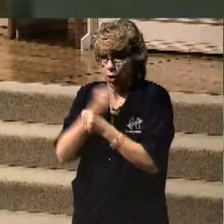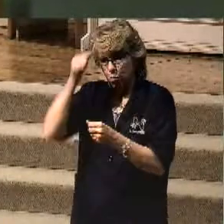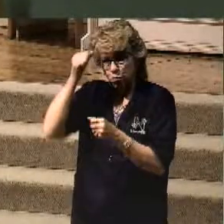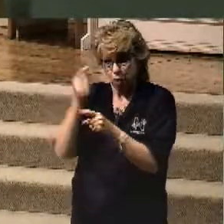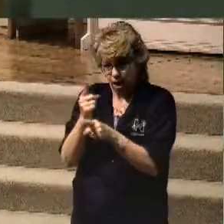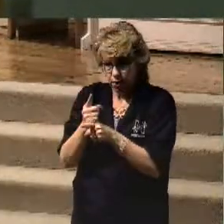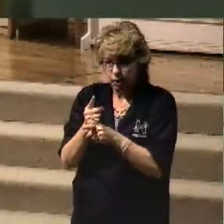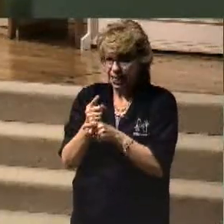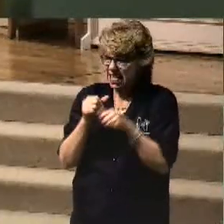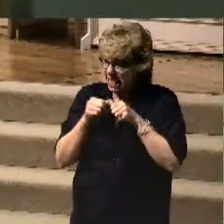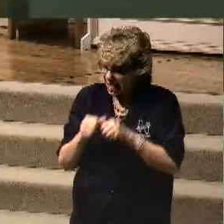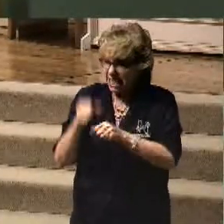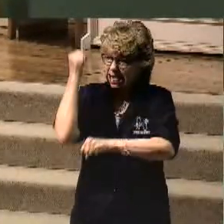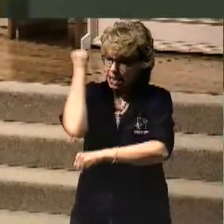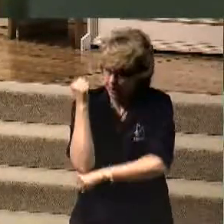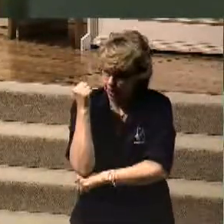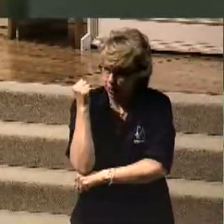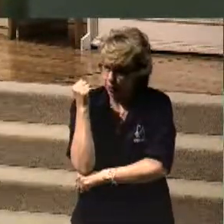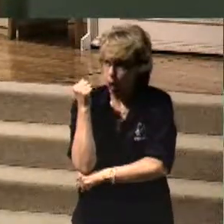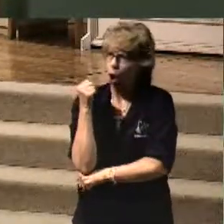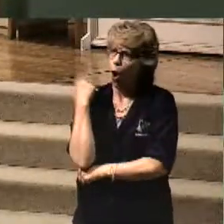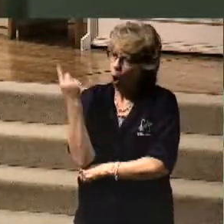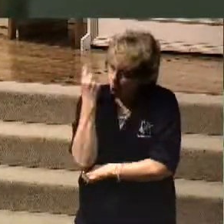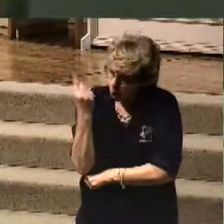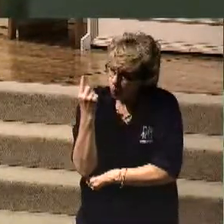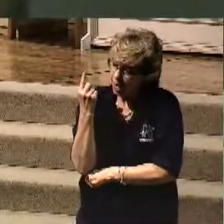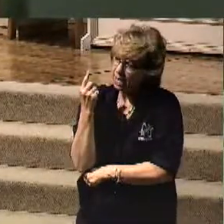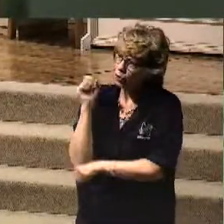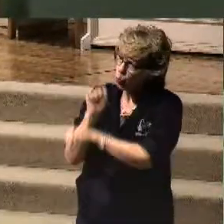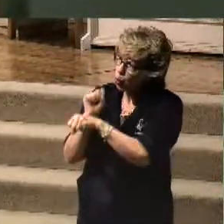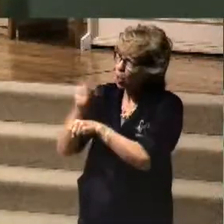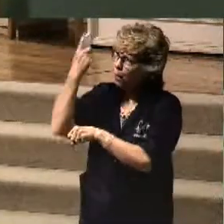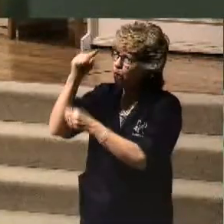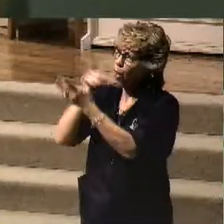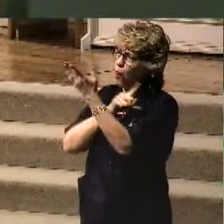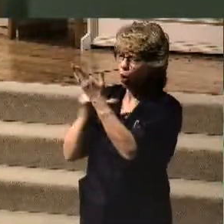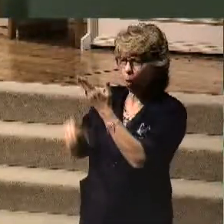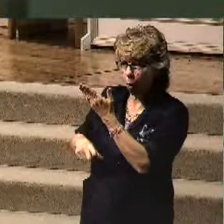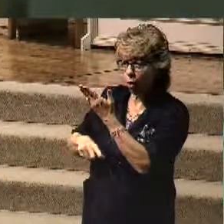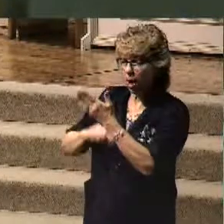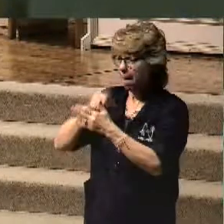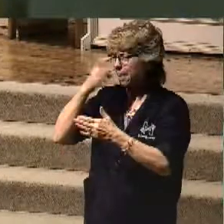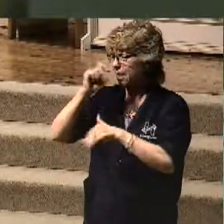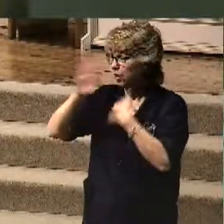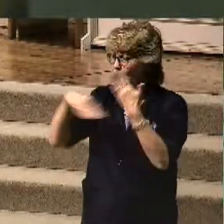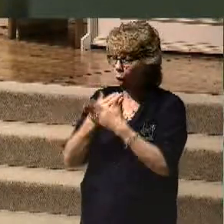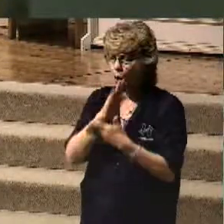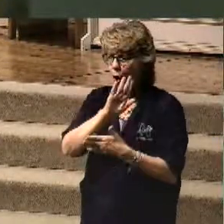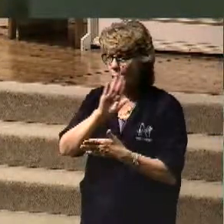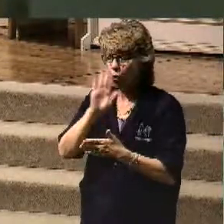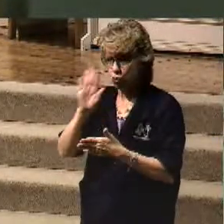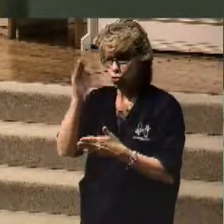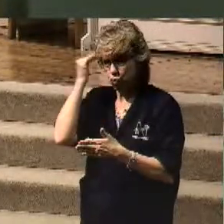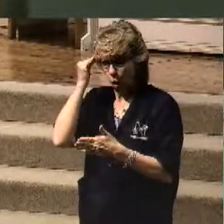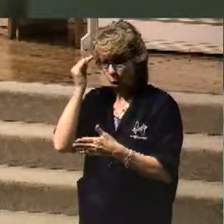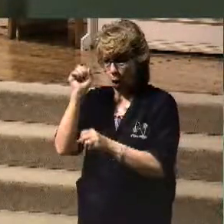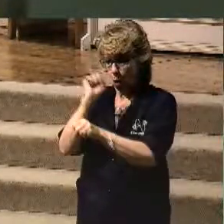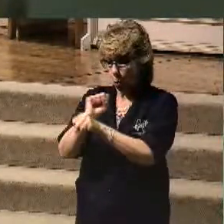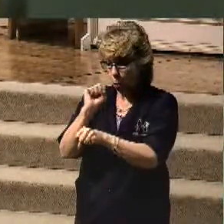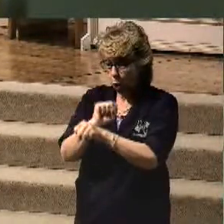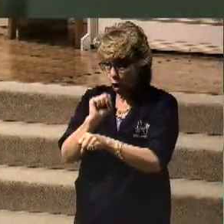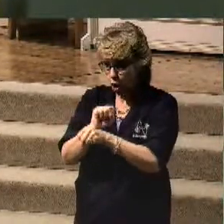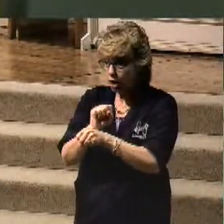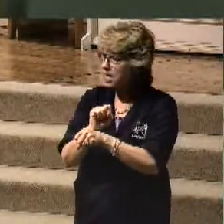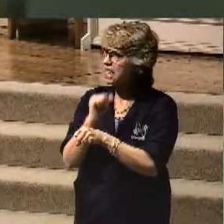steadfast, unmovable, always abounding in the work of the Lord, for as much as ye know that your labor is not in vain in the